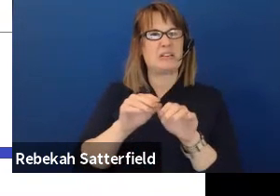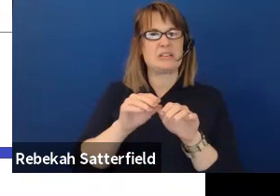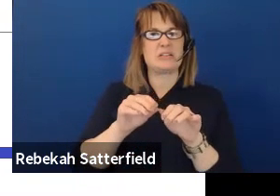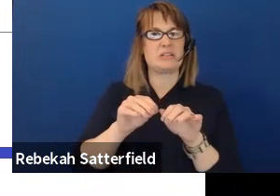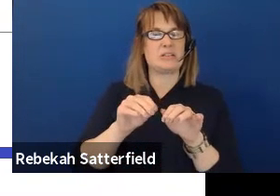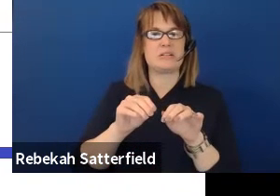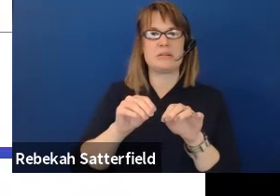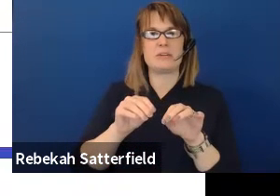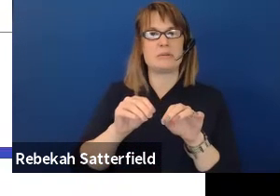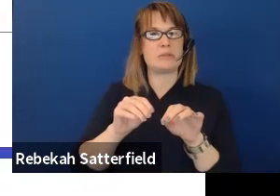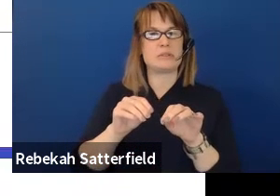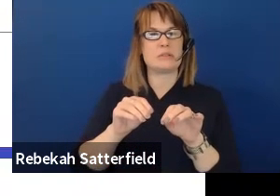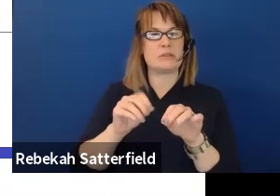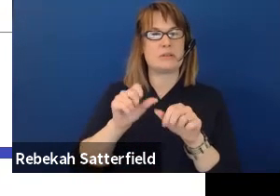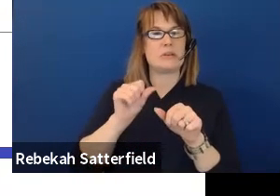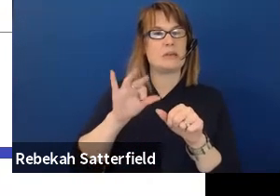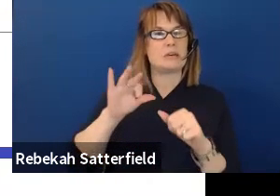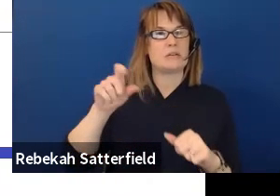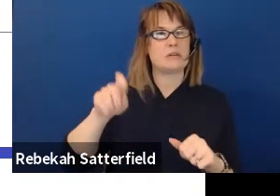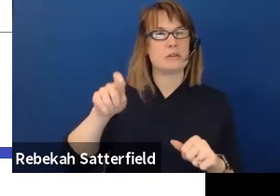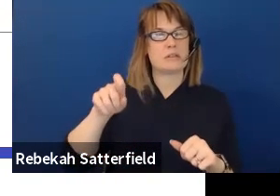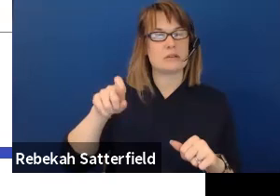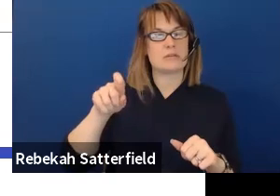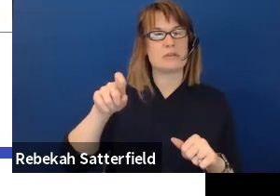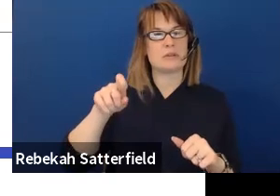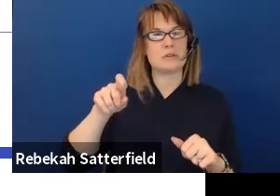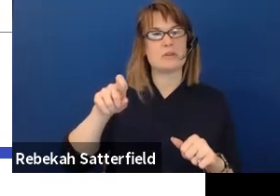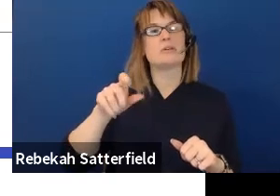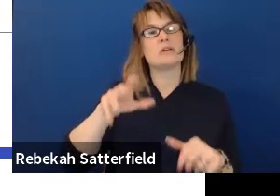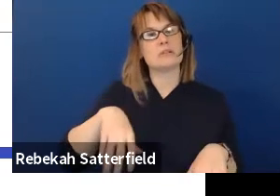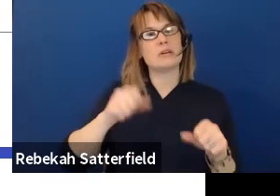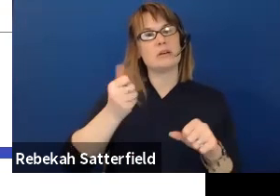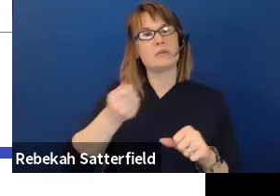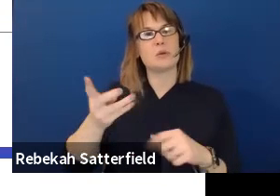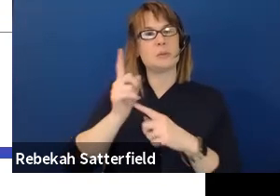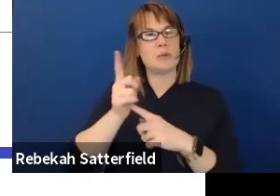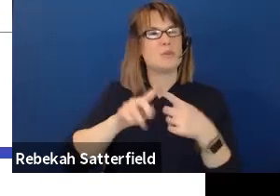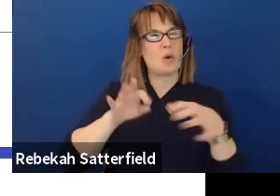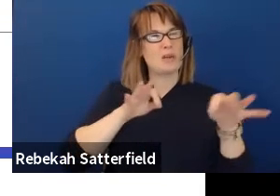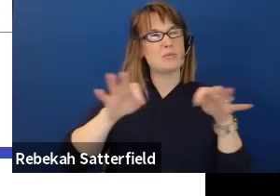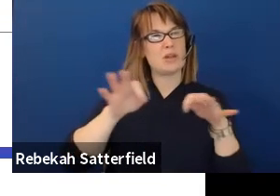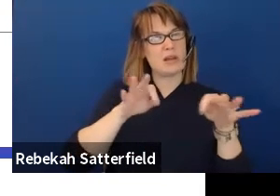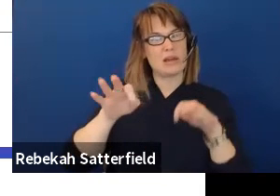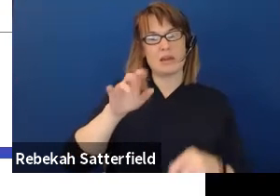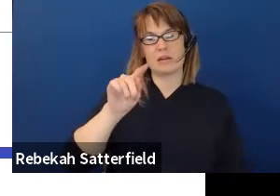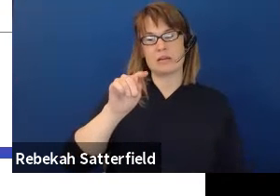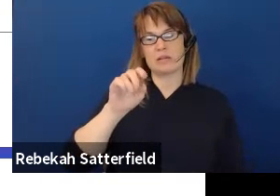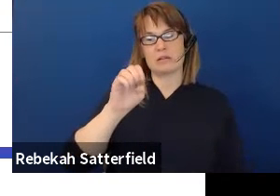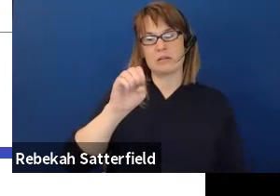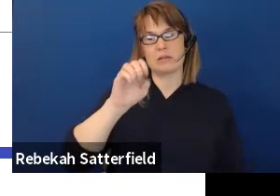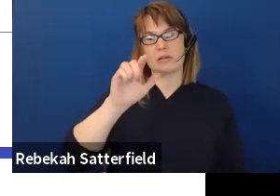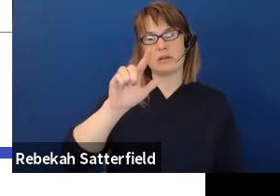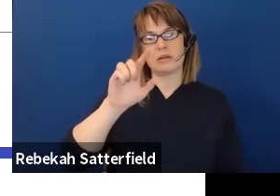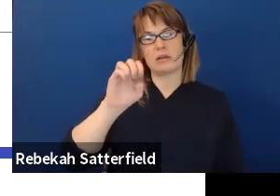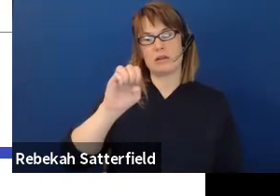interpreter. If needed, take a few minutes to explain the concept of telehealth. Telehealth is new to many,